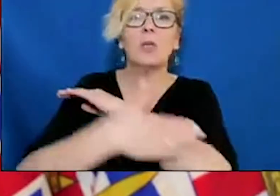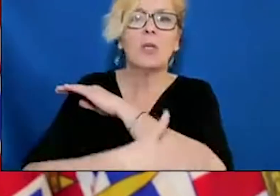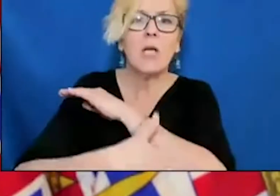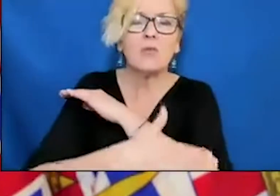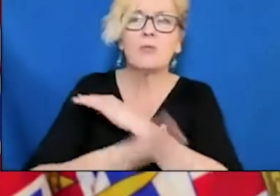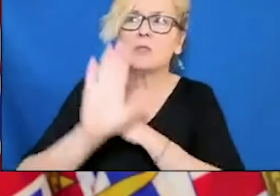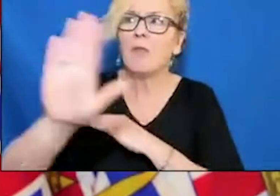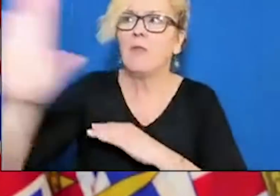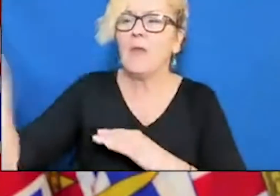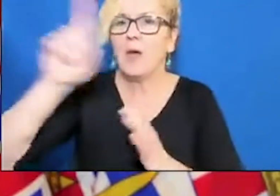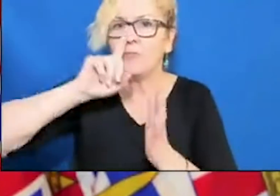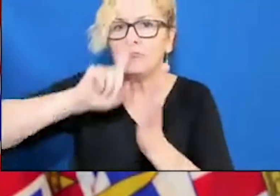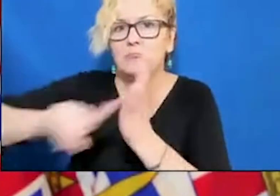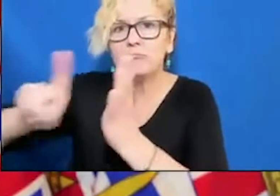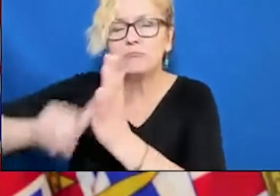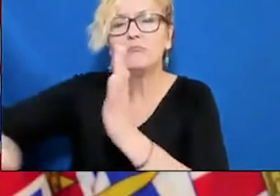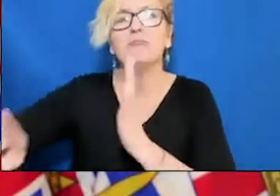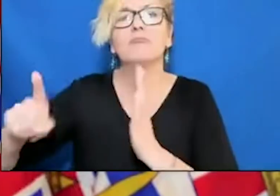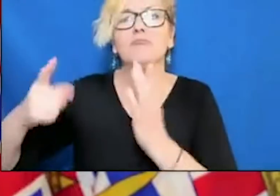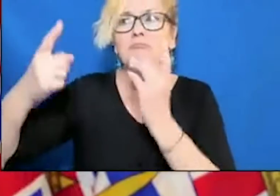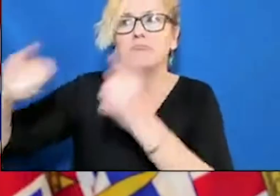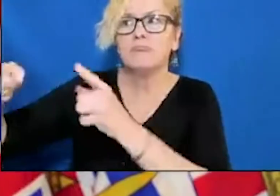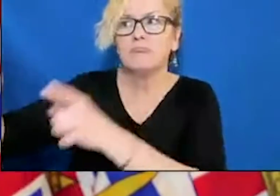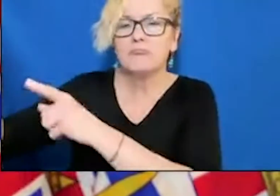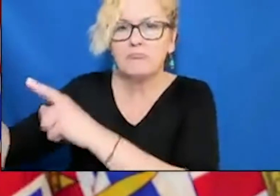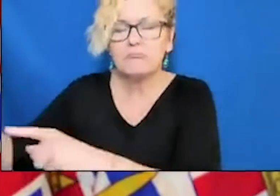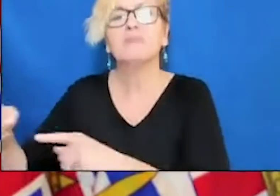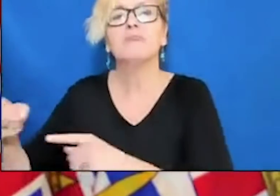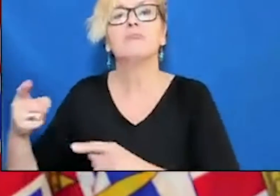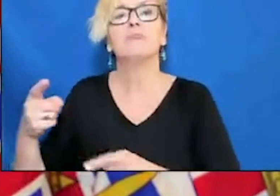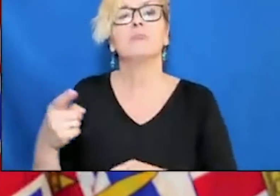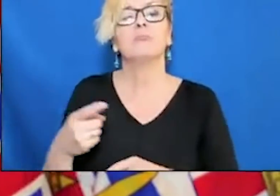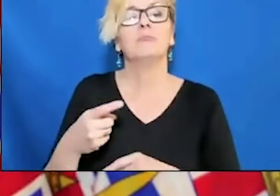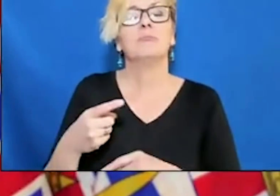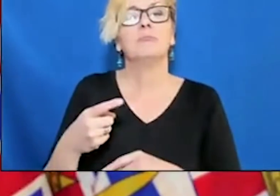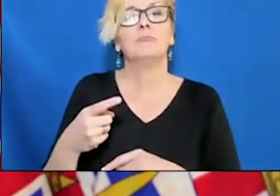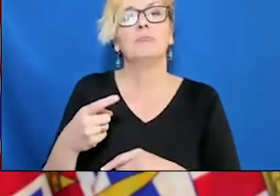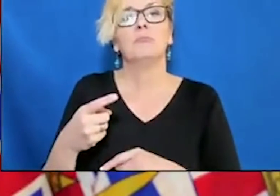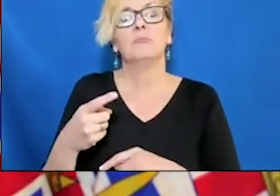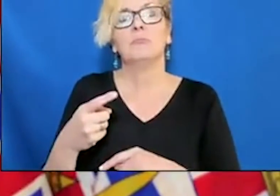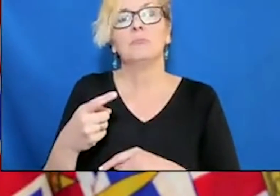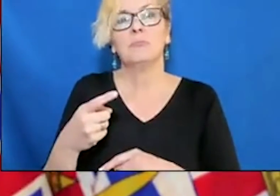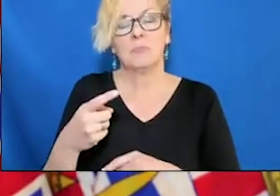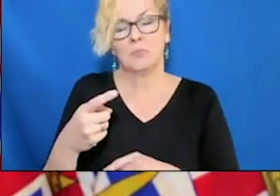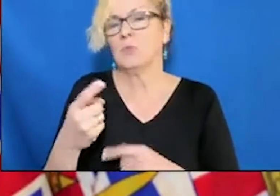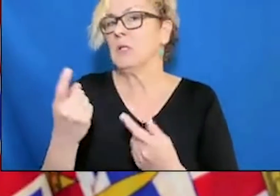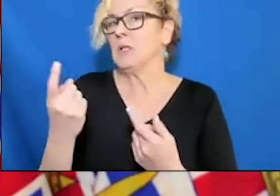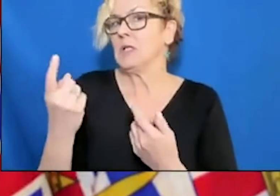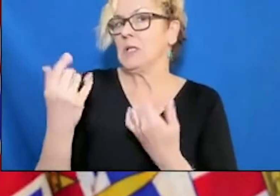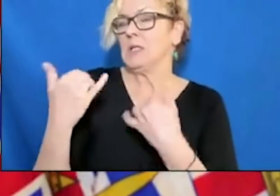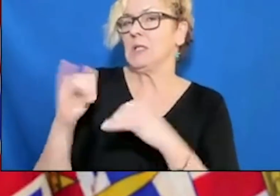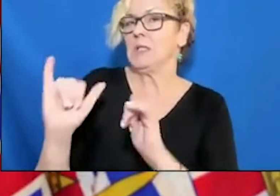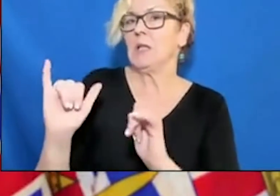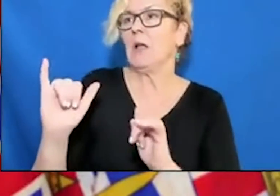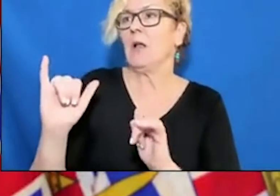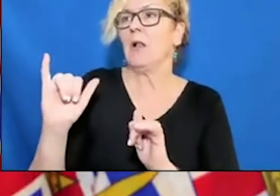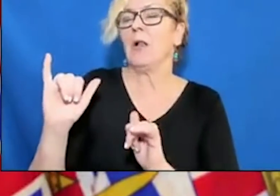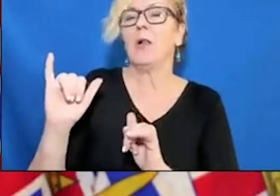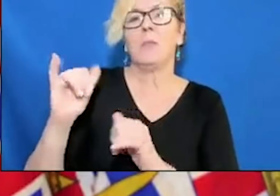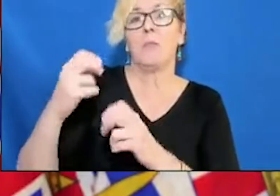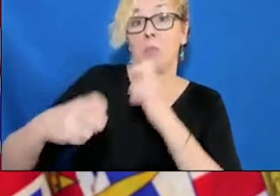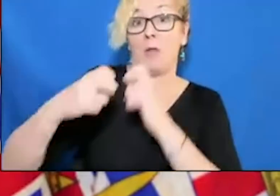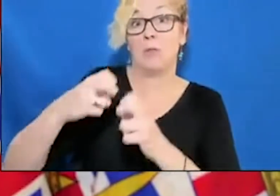the European Medicines Agency did, and that was done in Germany, that clotting remains extremely